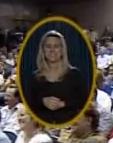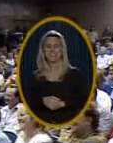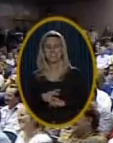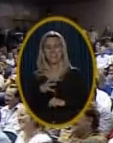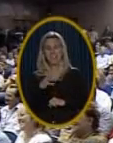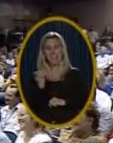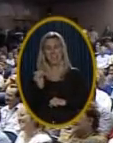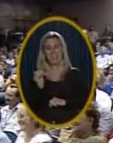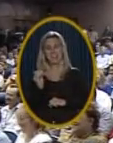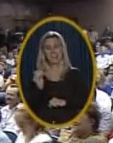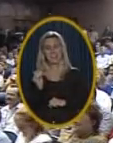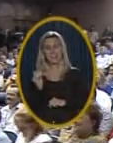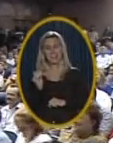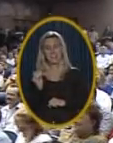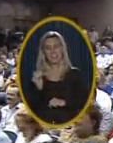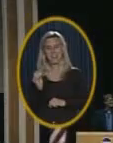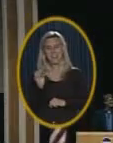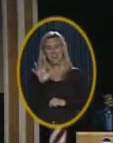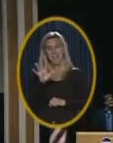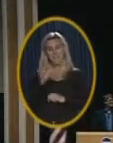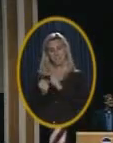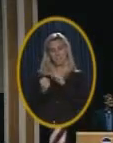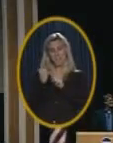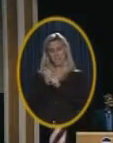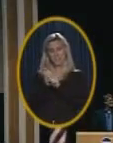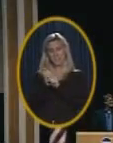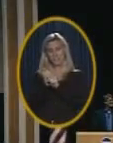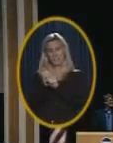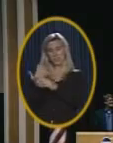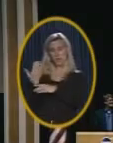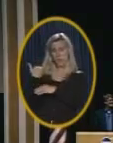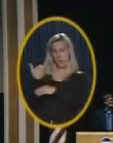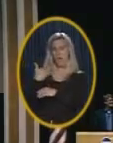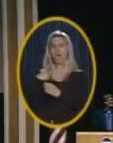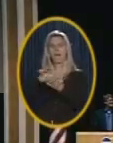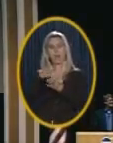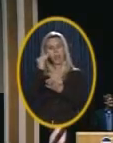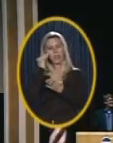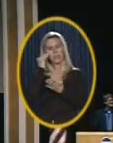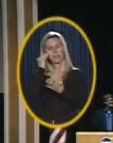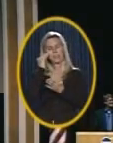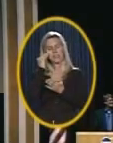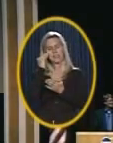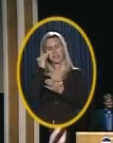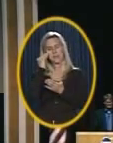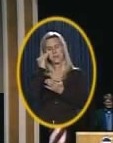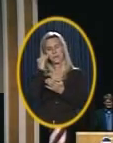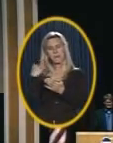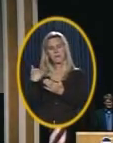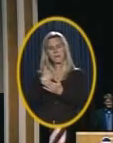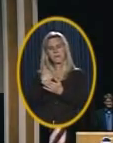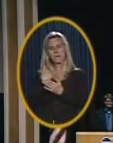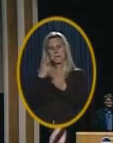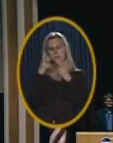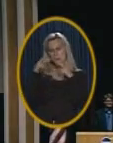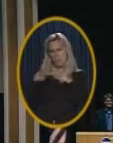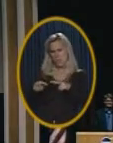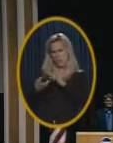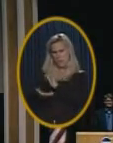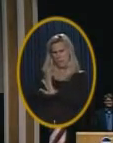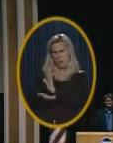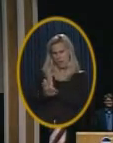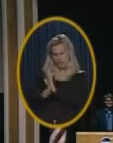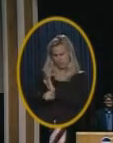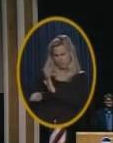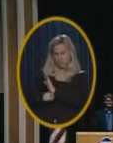And, you know, and I, 5 years, about 5 years ago, I learned, we'd looked at the bottom of the vehicle. About 5 years